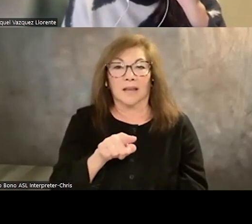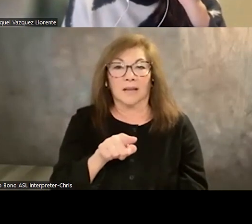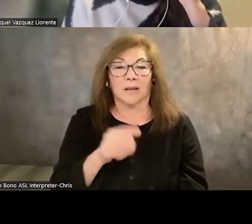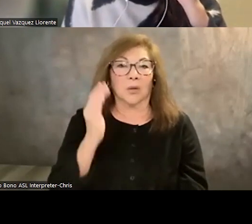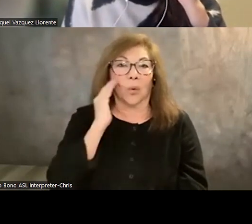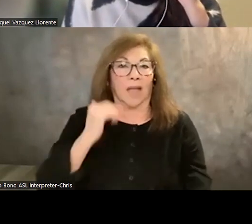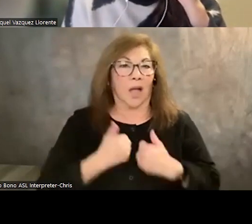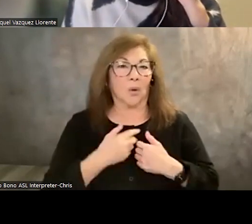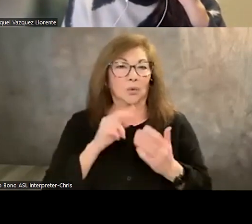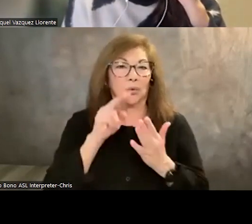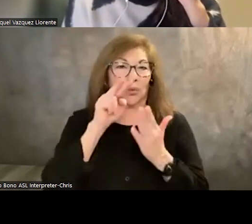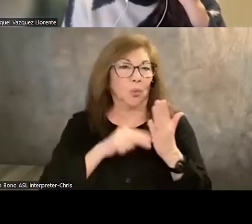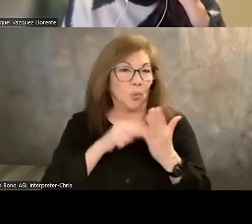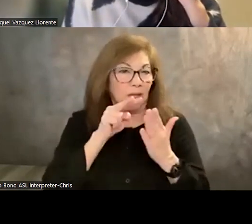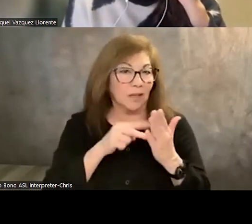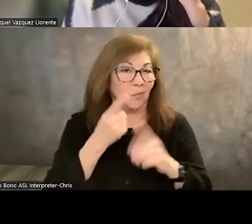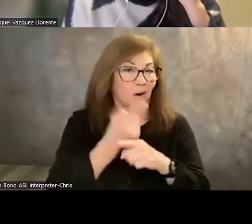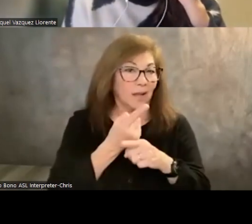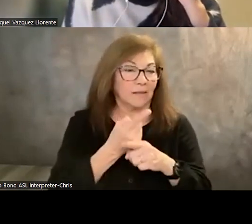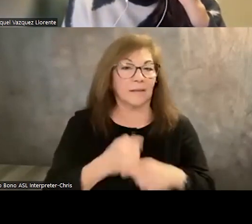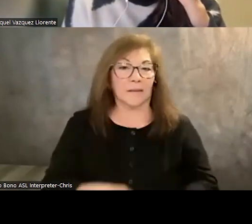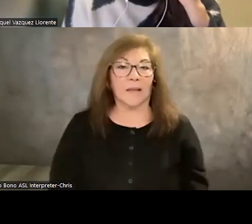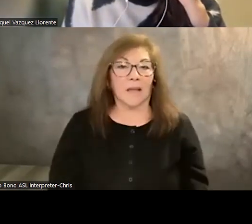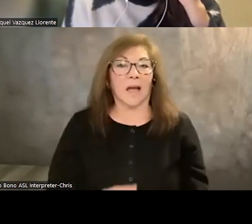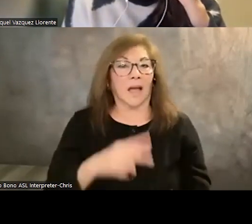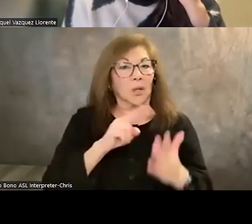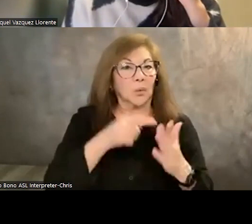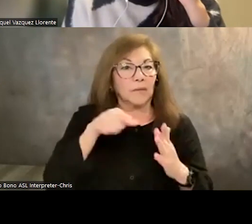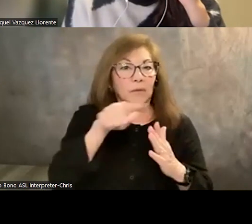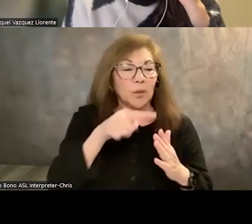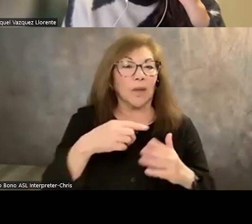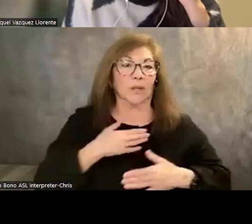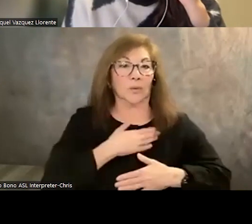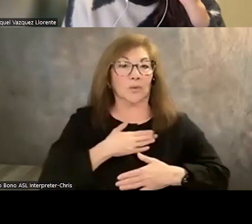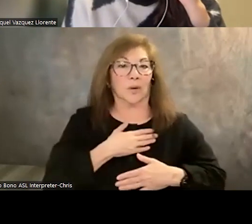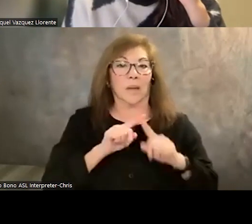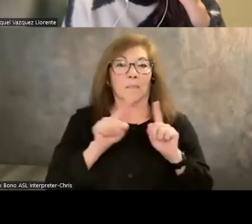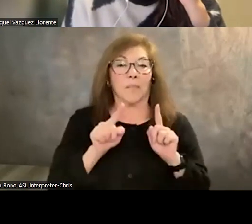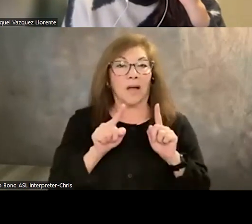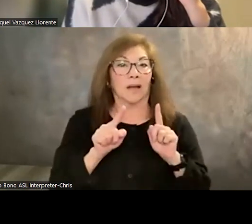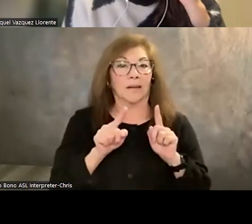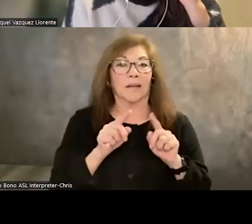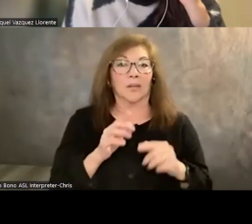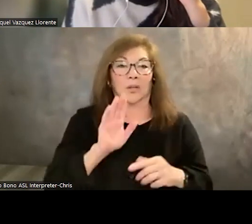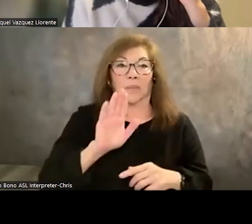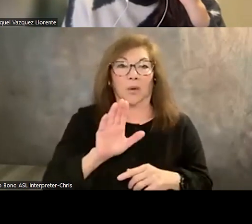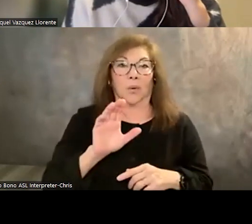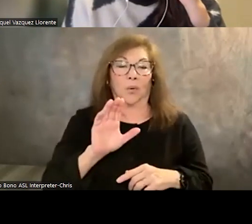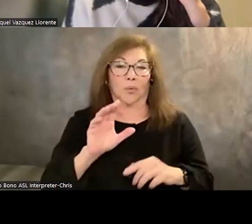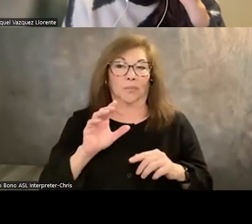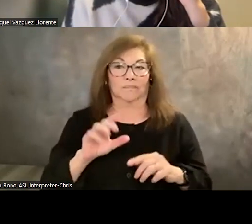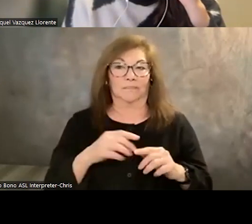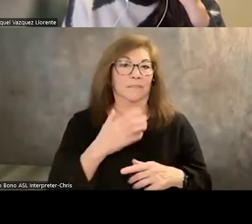to read, right? Like I can read for you and you will enjoy it, but you can make the own pictures in your head when you read it